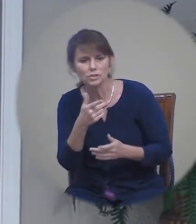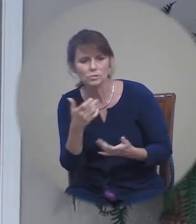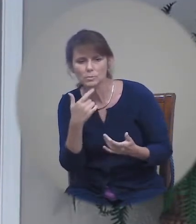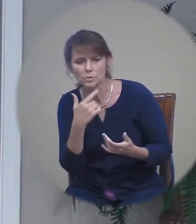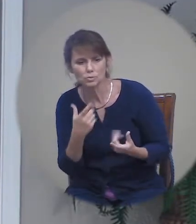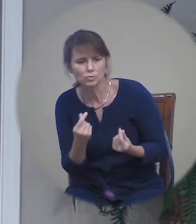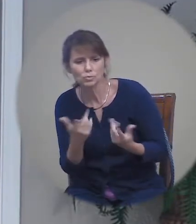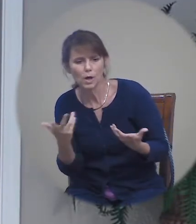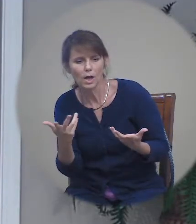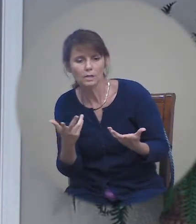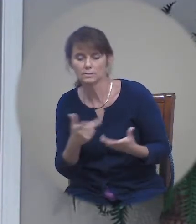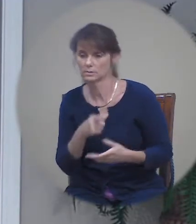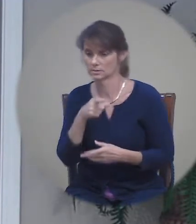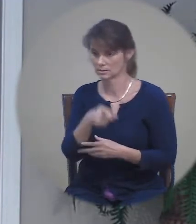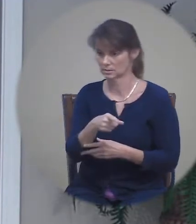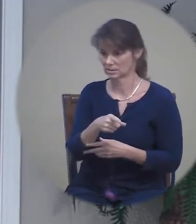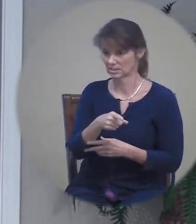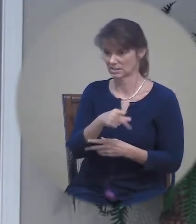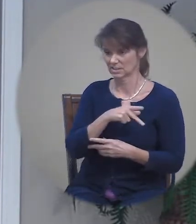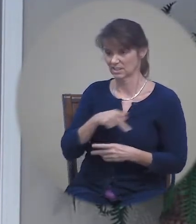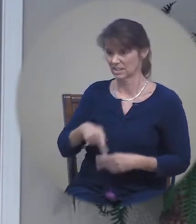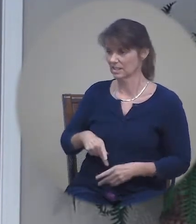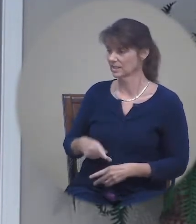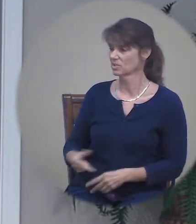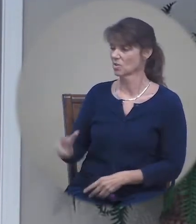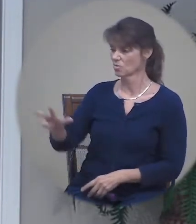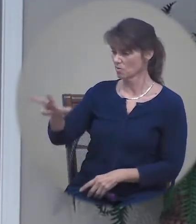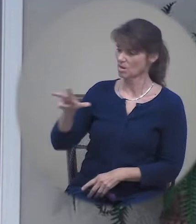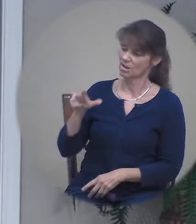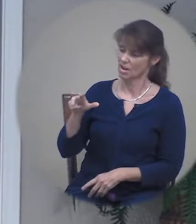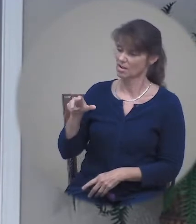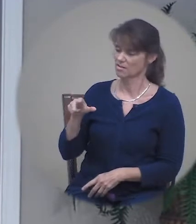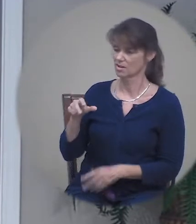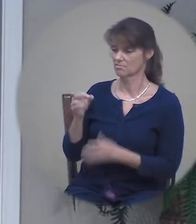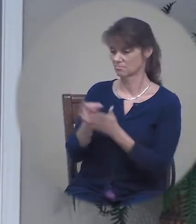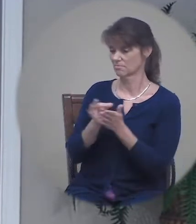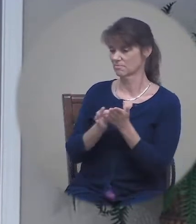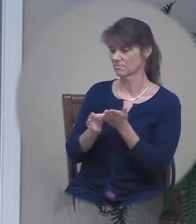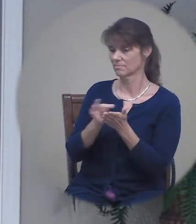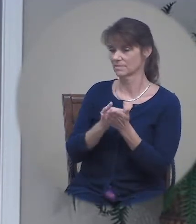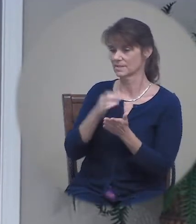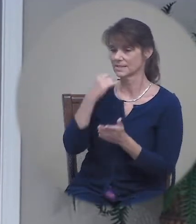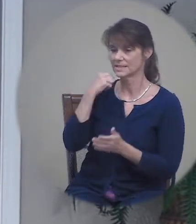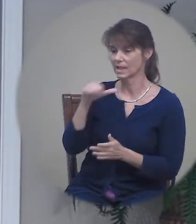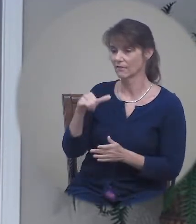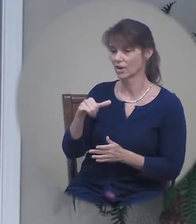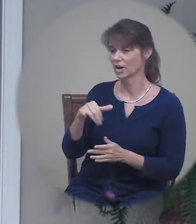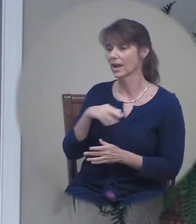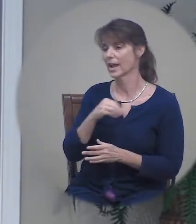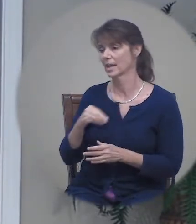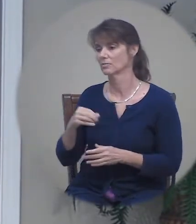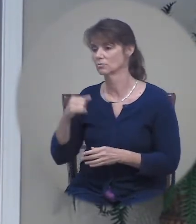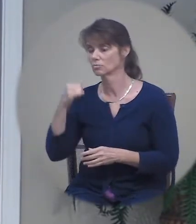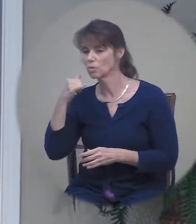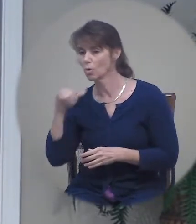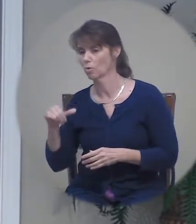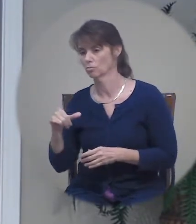king say? He says, I would like 300 talents of silver and 30 talents of gold. Where did Hezekiah get the